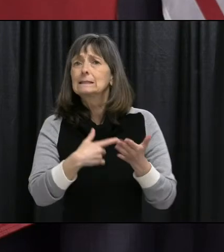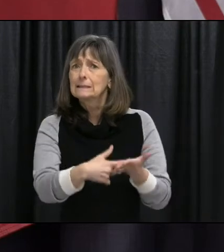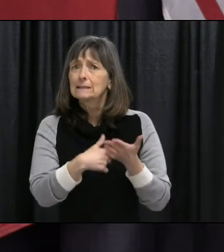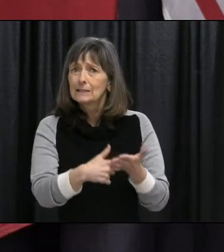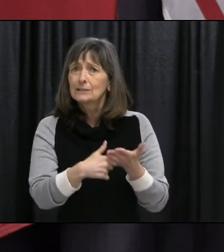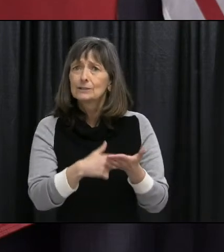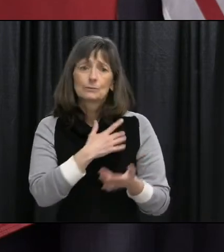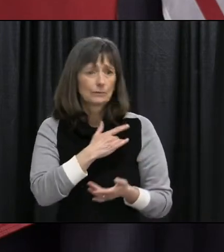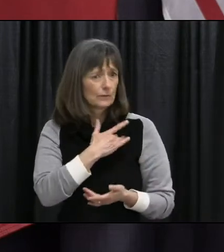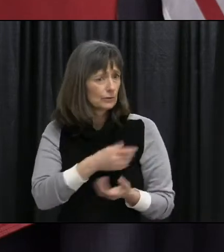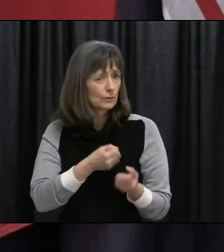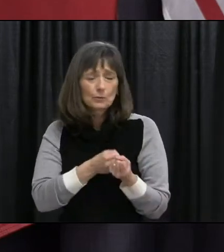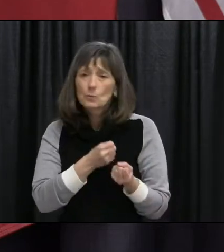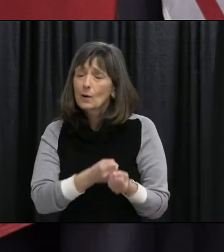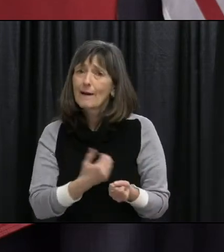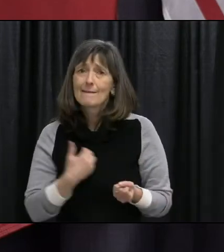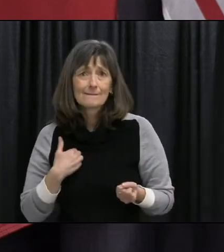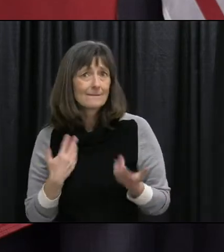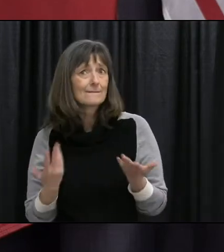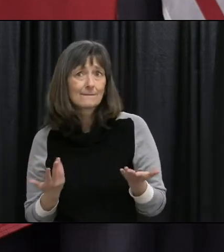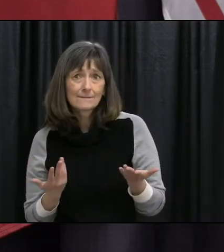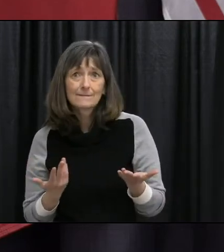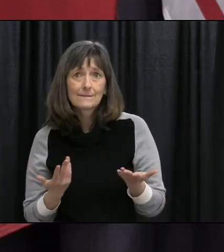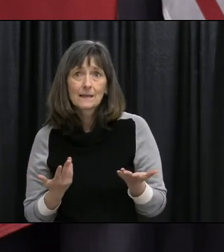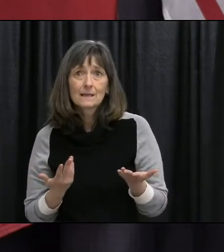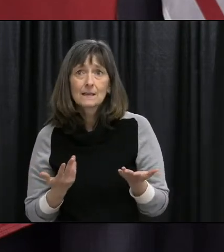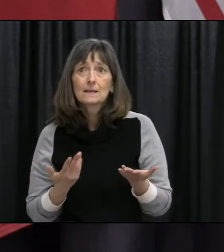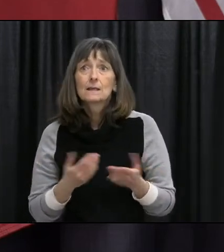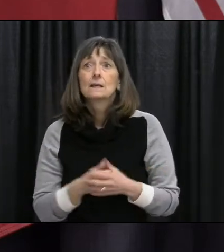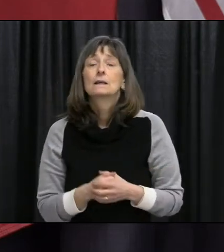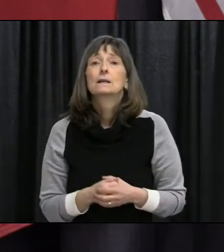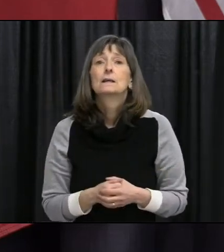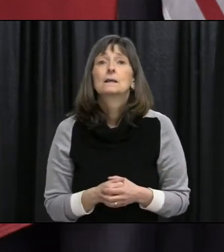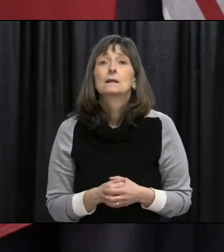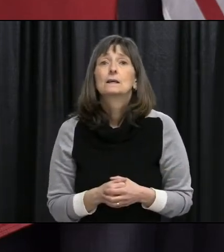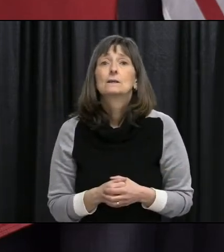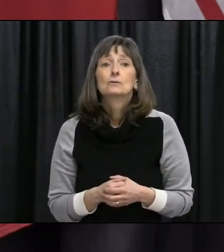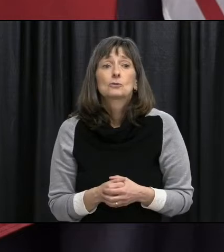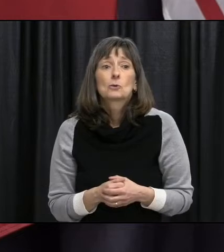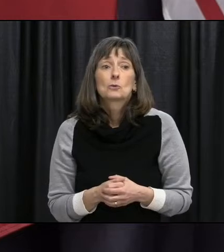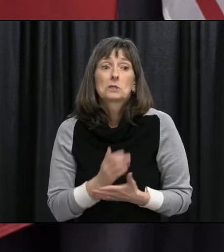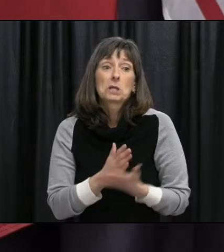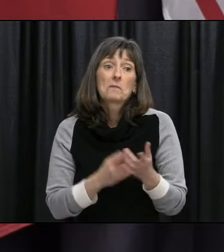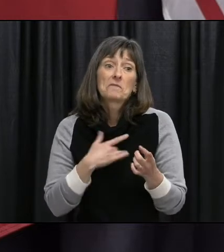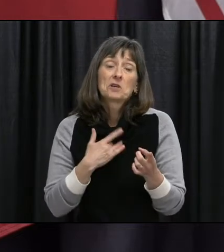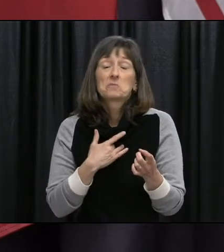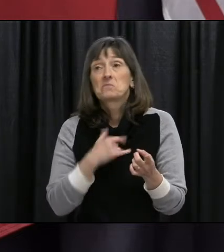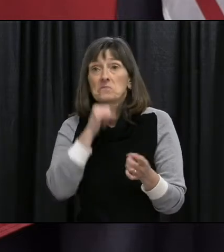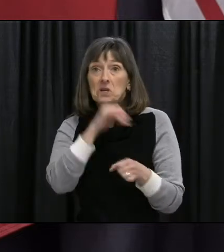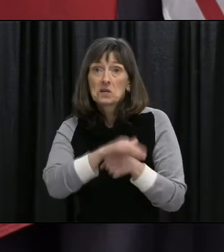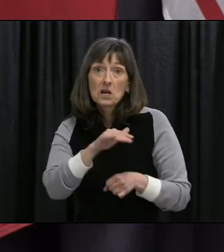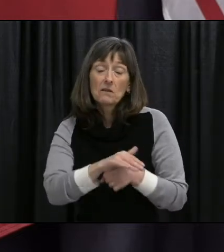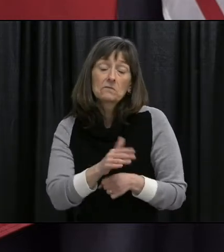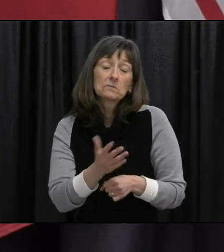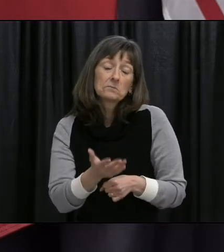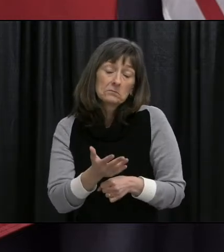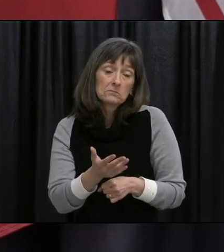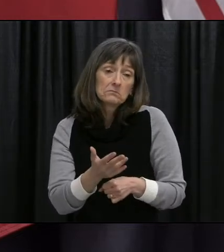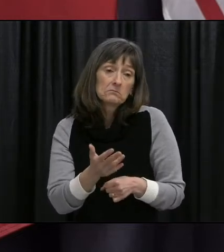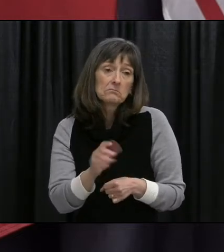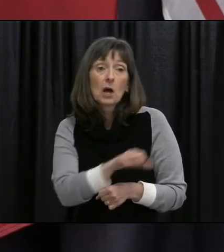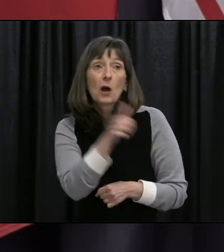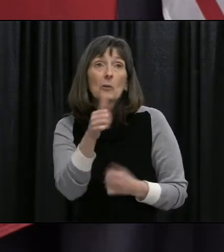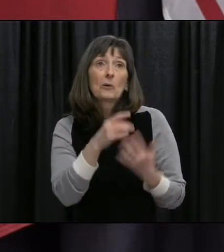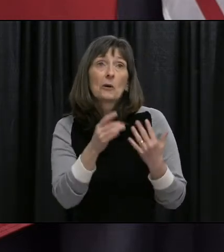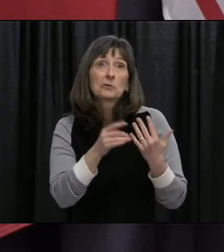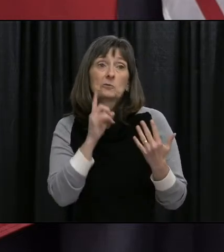situations, maybe there's examples of there's just not enough there for people, and they will look at other options for them. But our